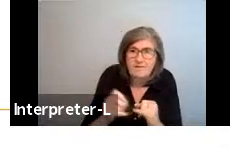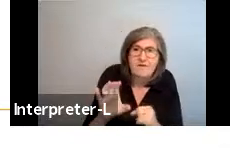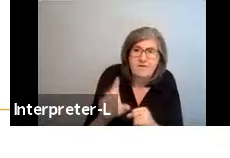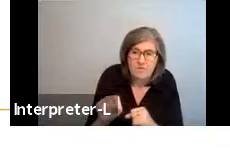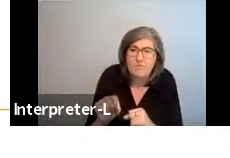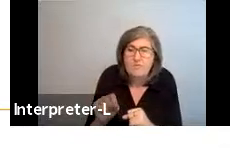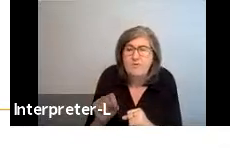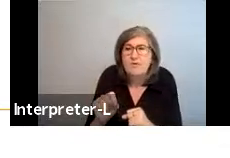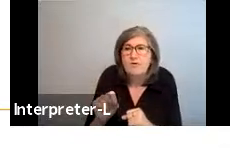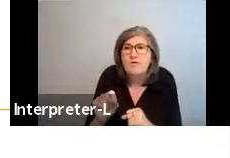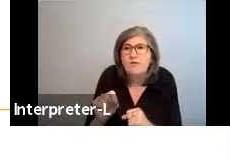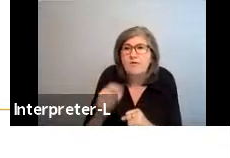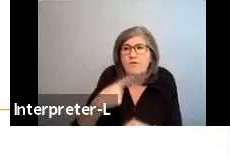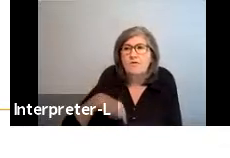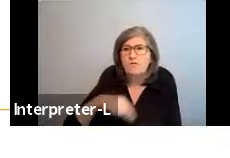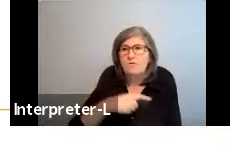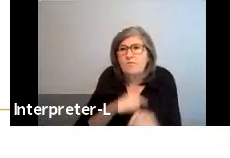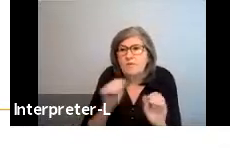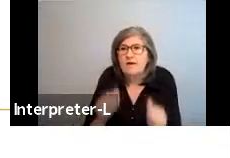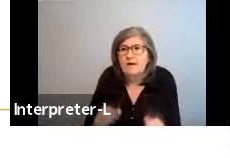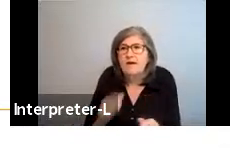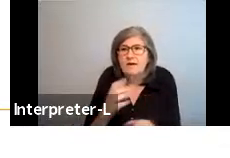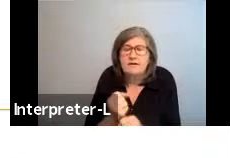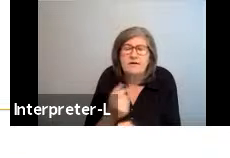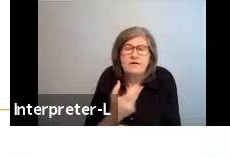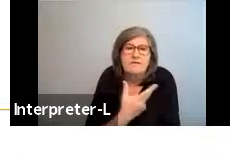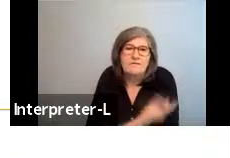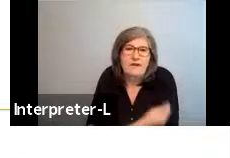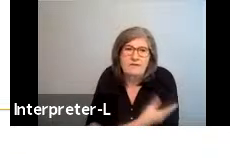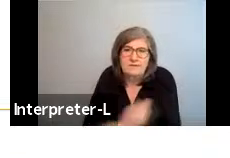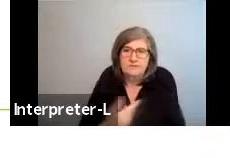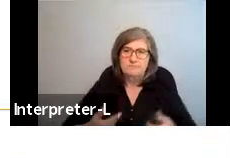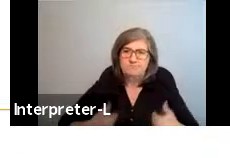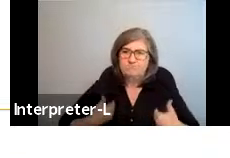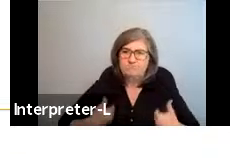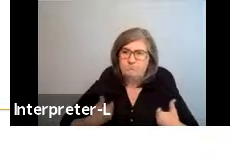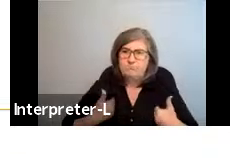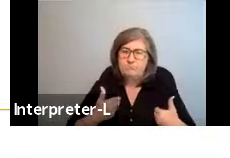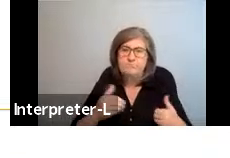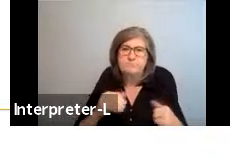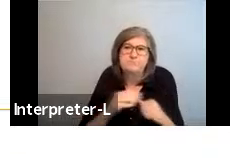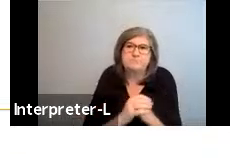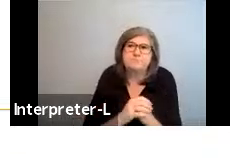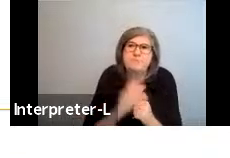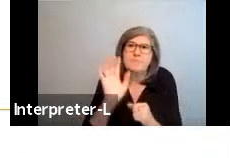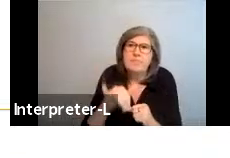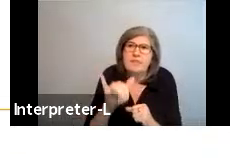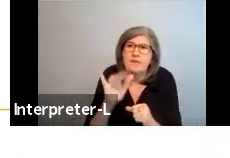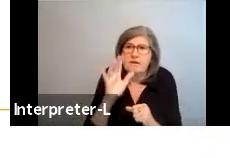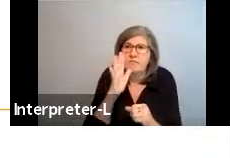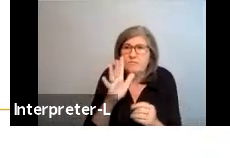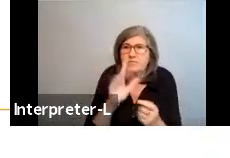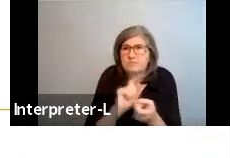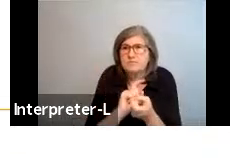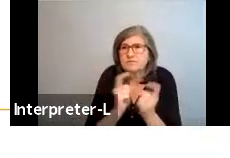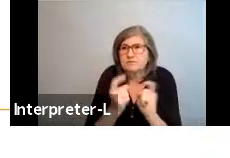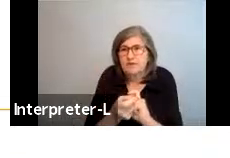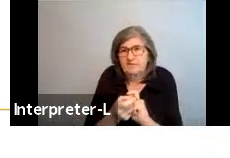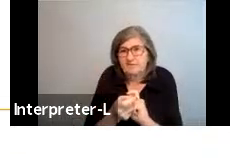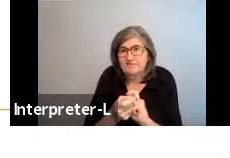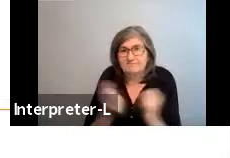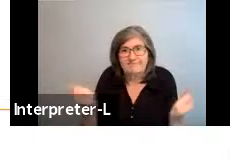October, that we can be vaccinating youth. That will change the game